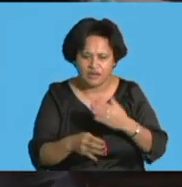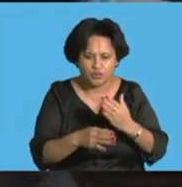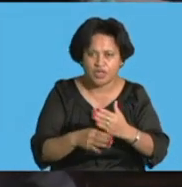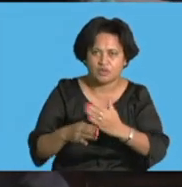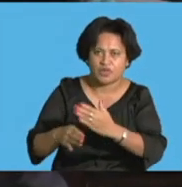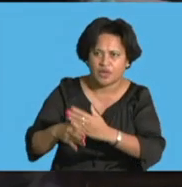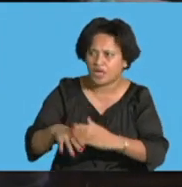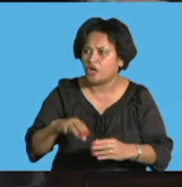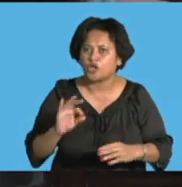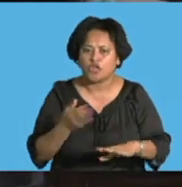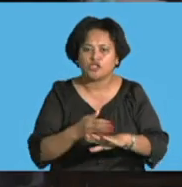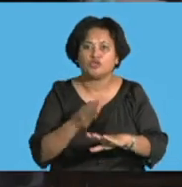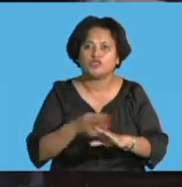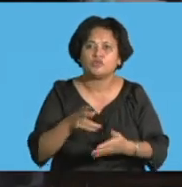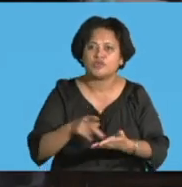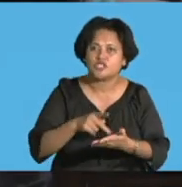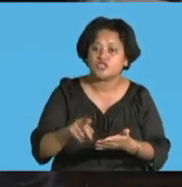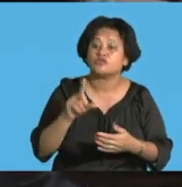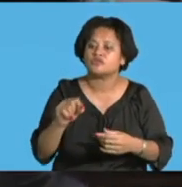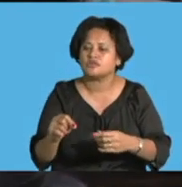new positions for new projects.